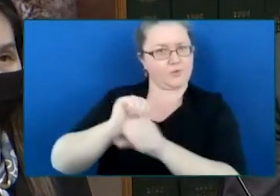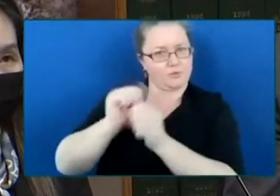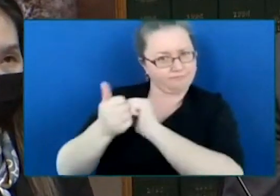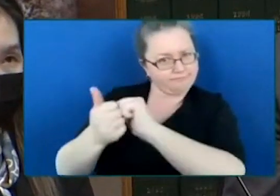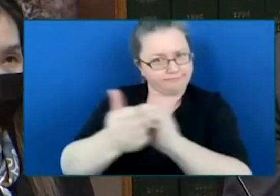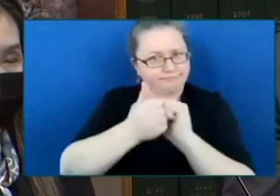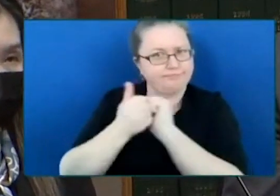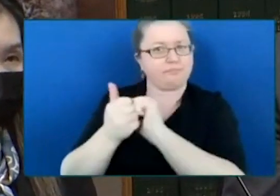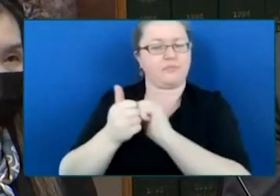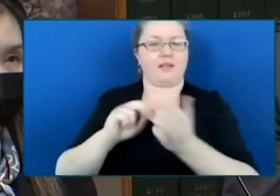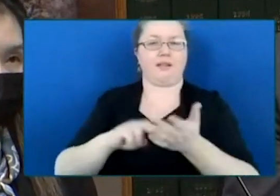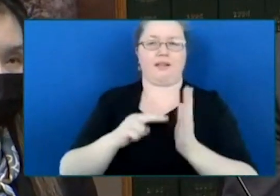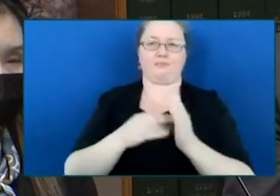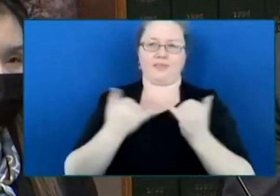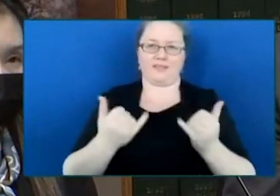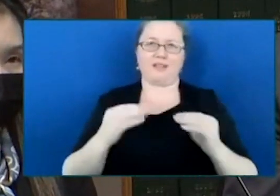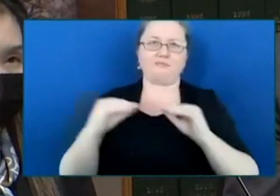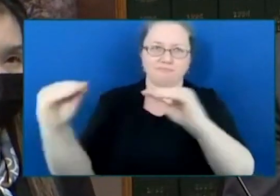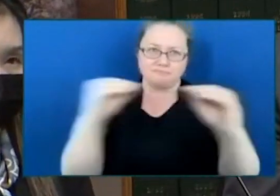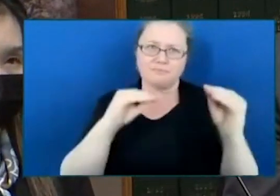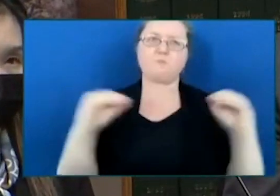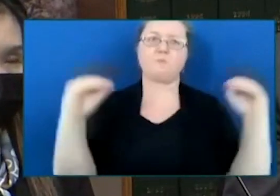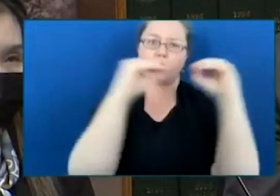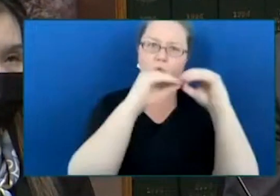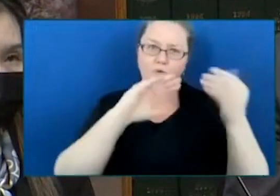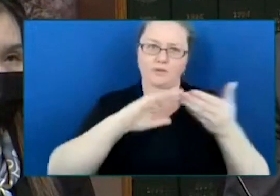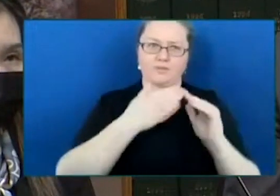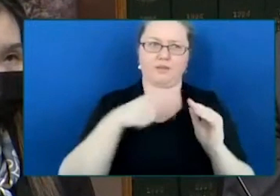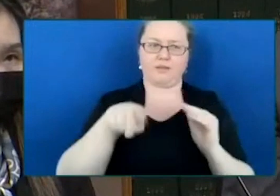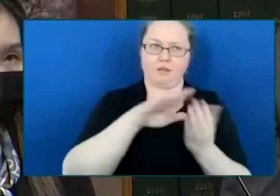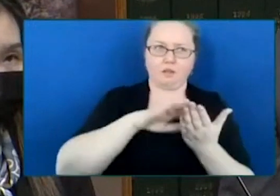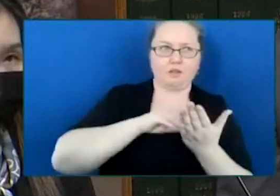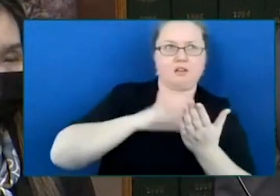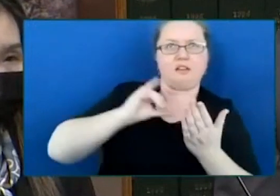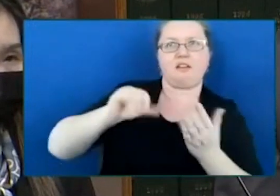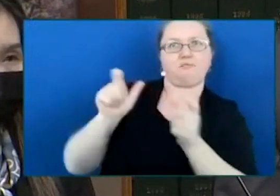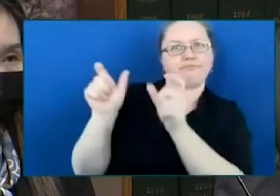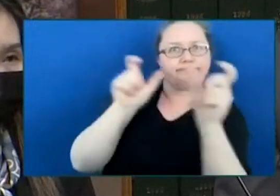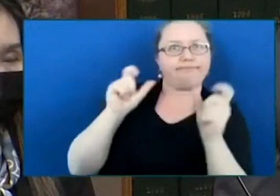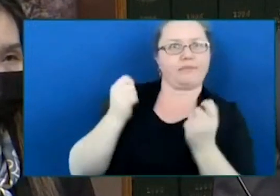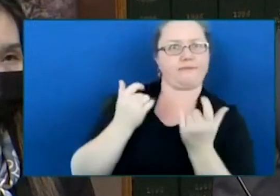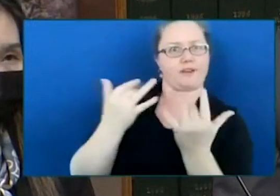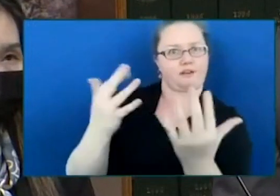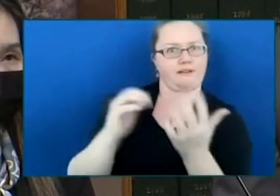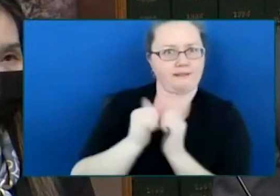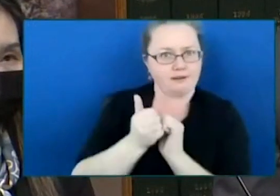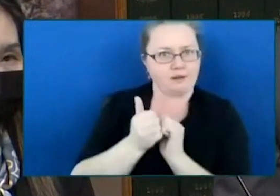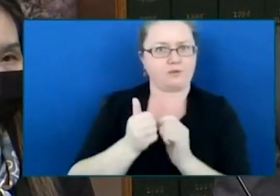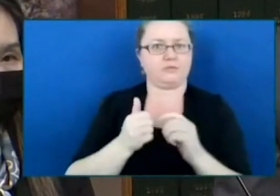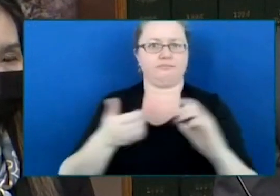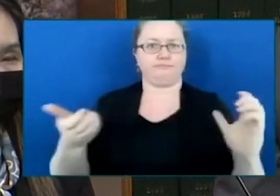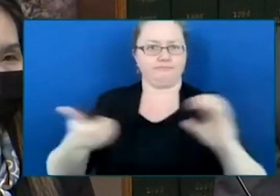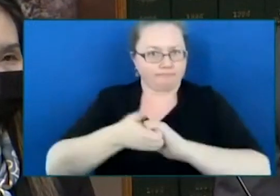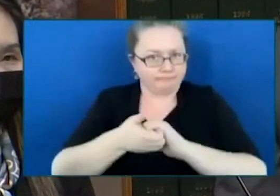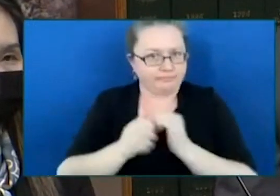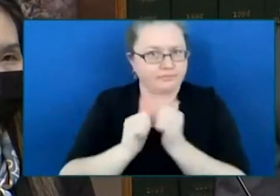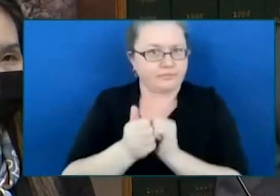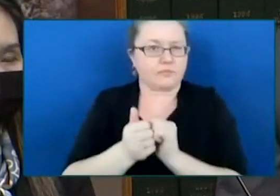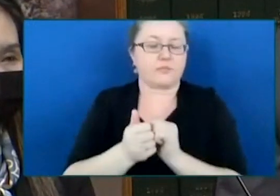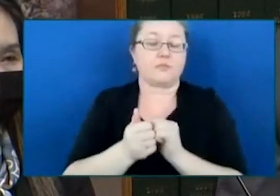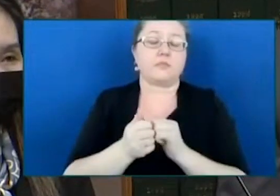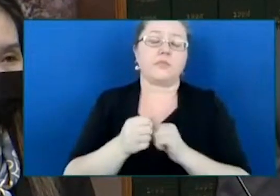these measures will help British Columbia stand strong in the face of a disaster. And while extreme weather events get the most